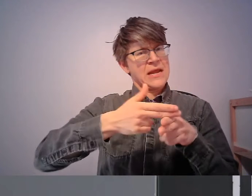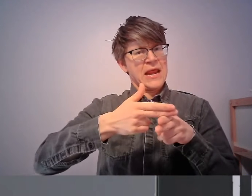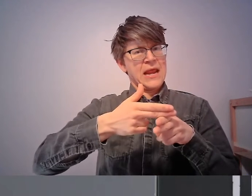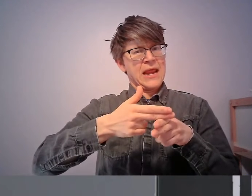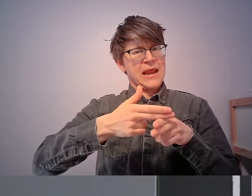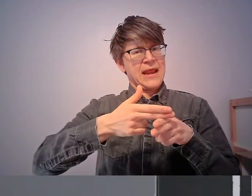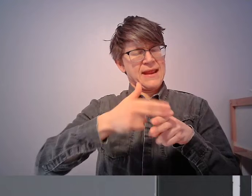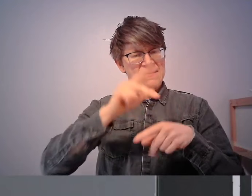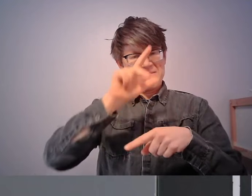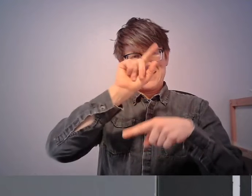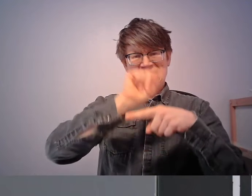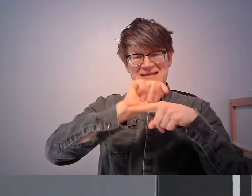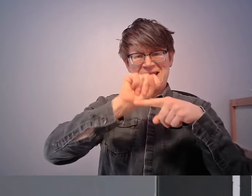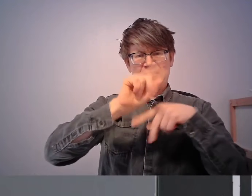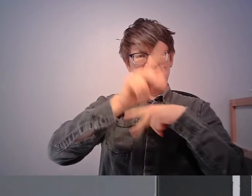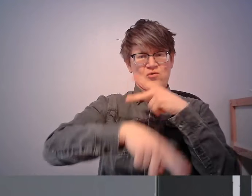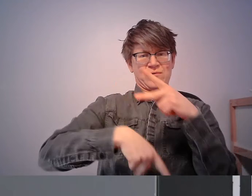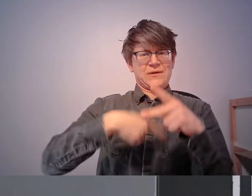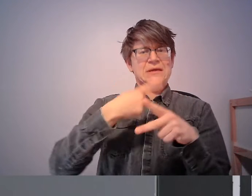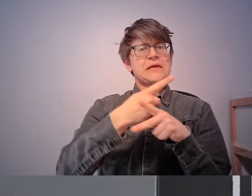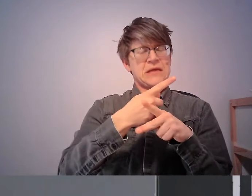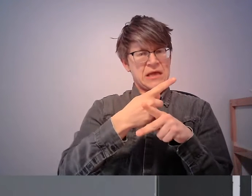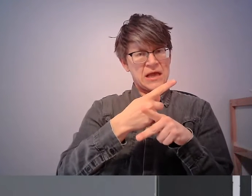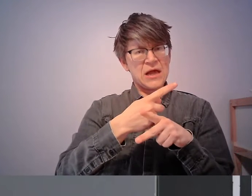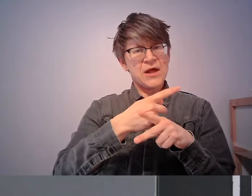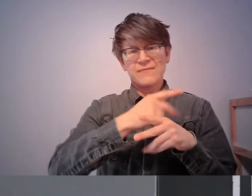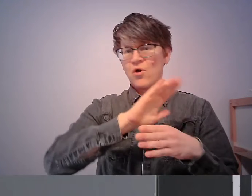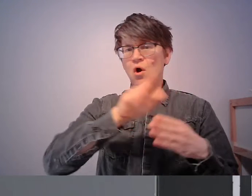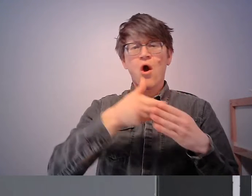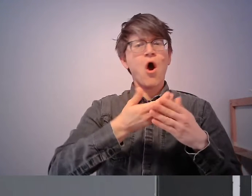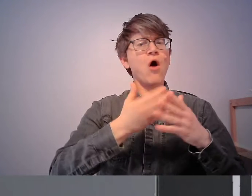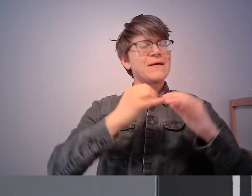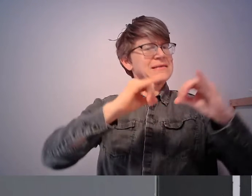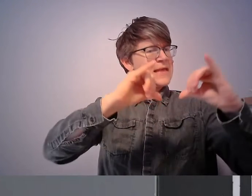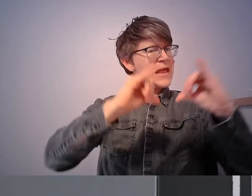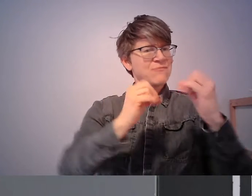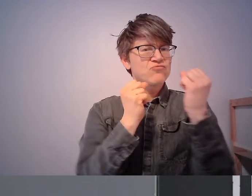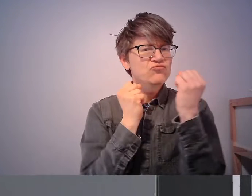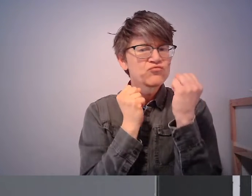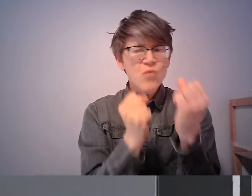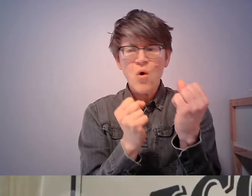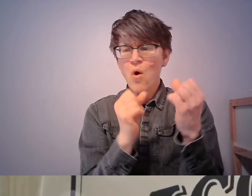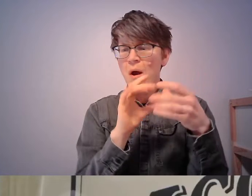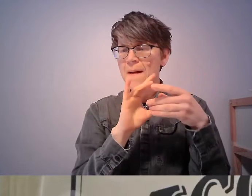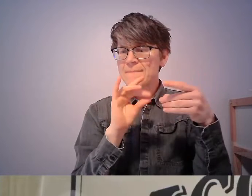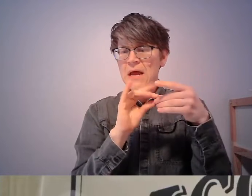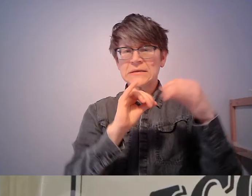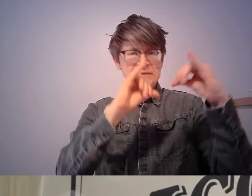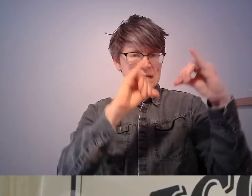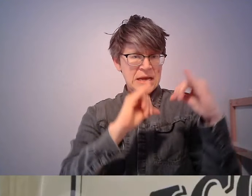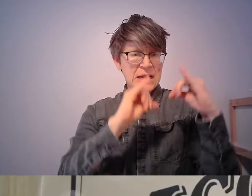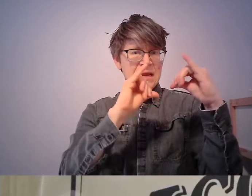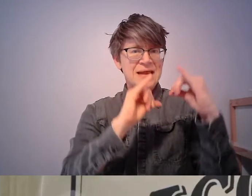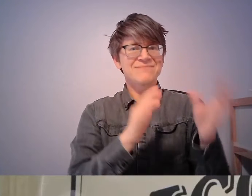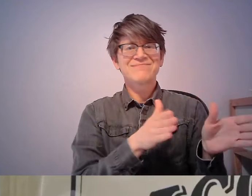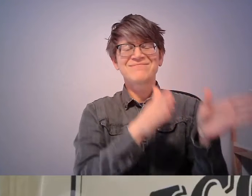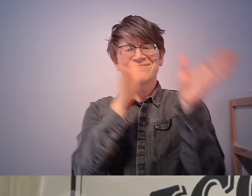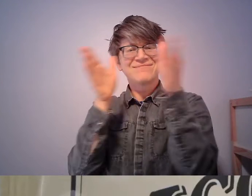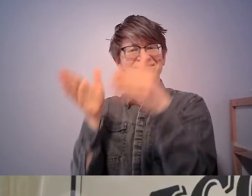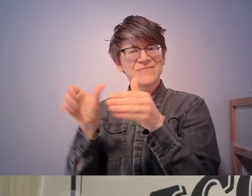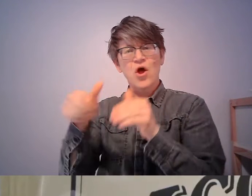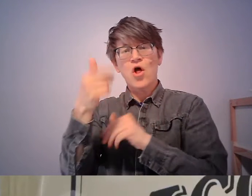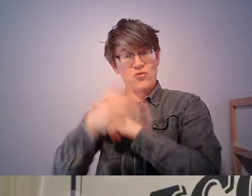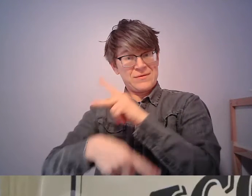style of the product, and the actual product all send the same strong message. On the other hand, Newman's